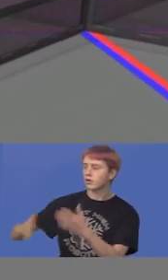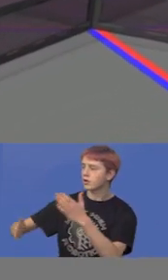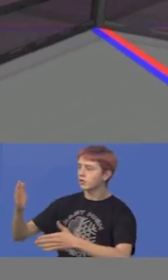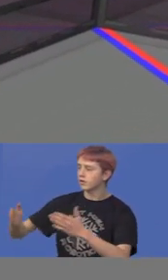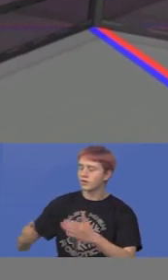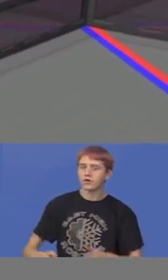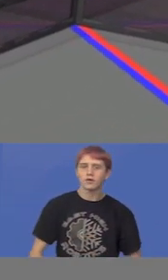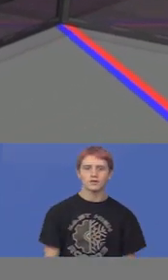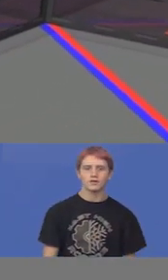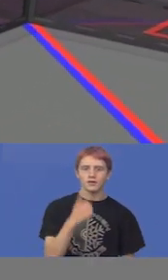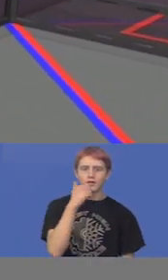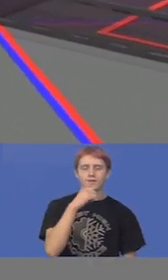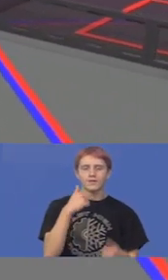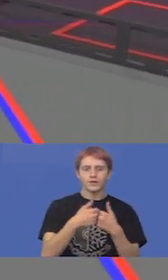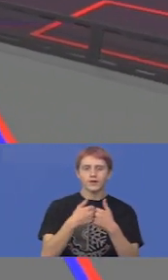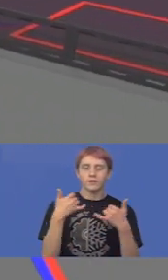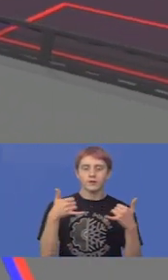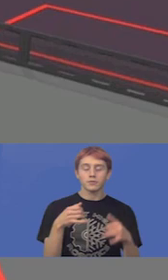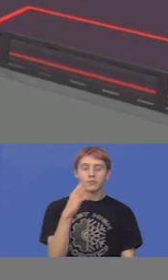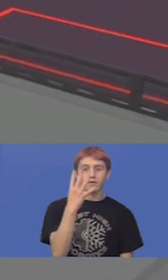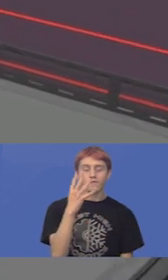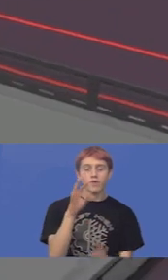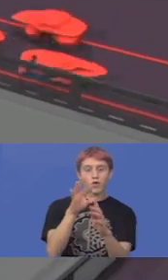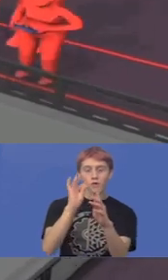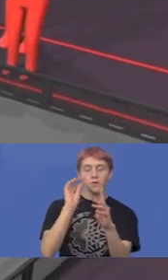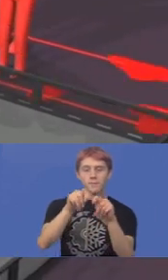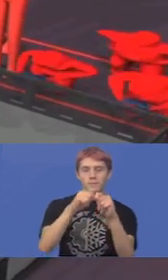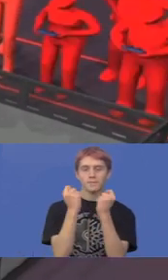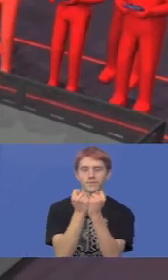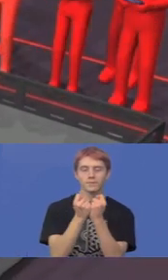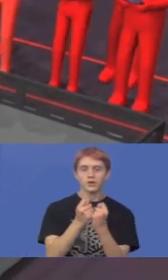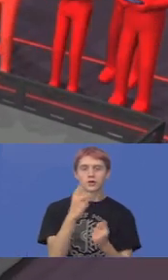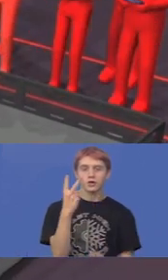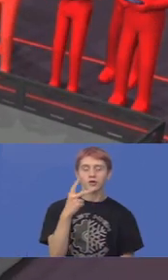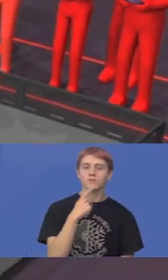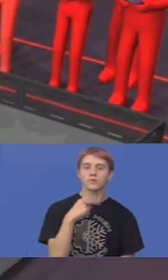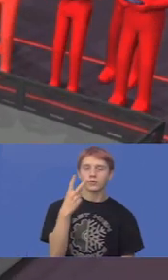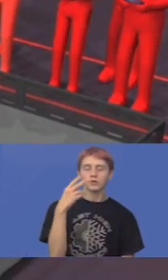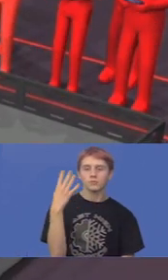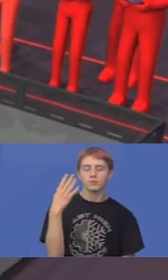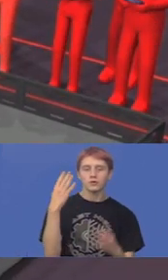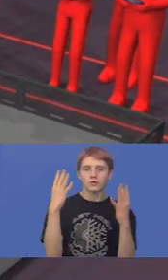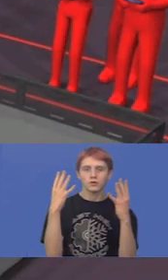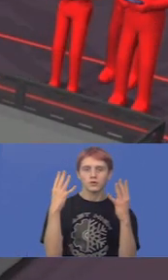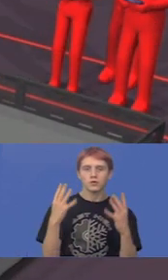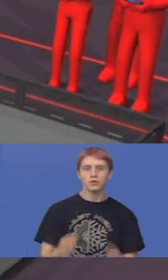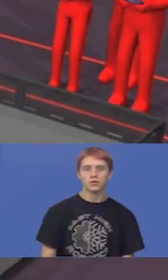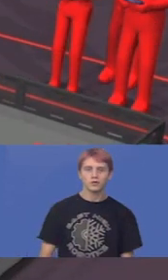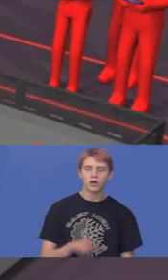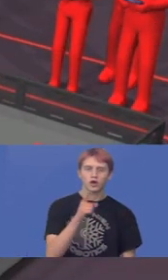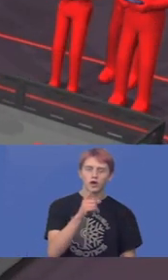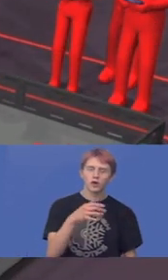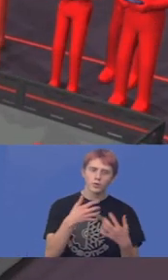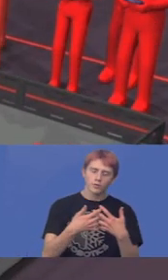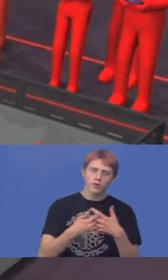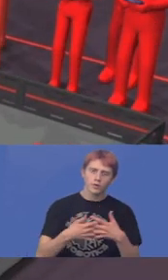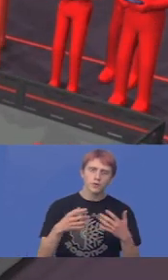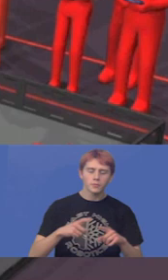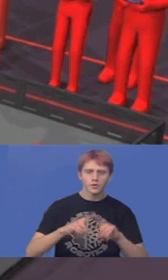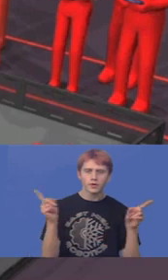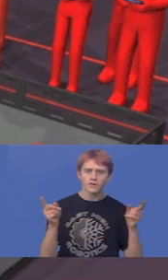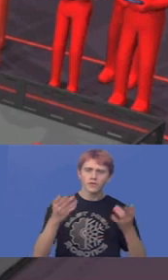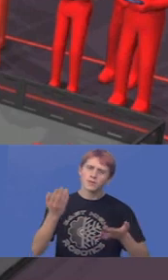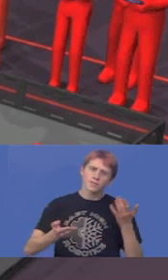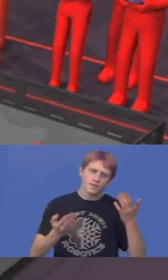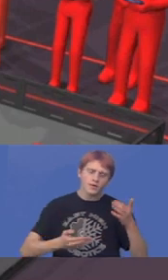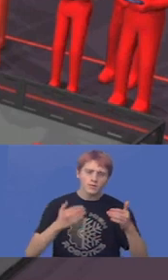robot. Each match is played with four randomly selected teams, two per alliance. Your alliance partner for one match may